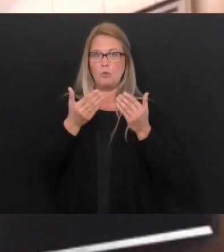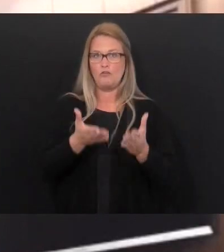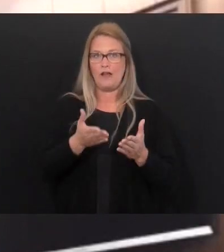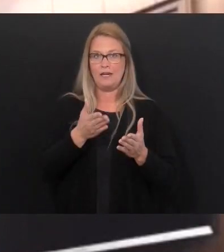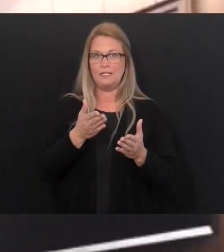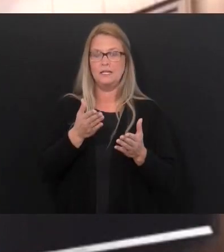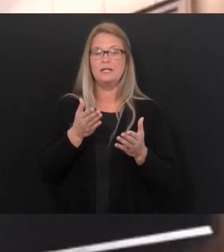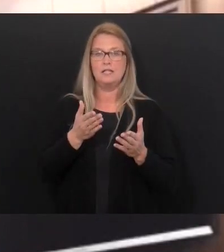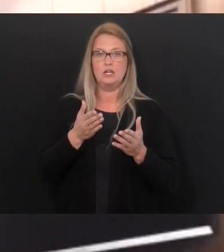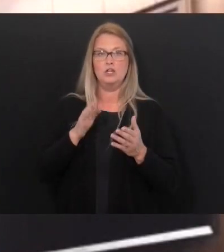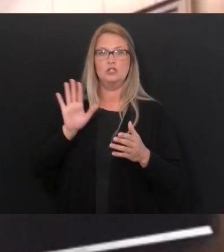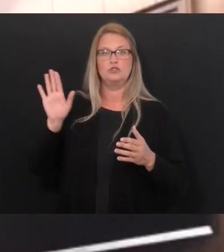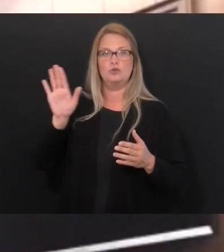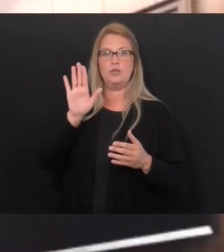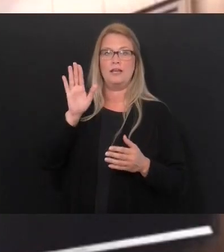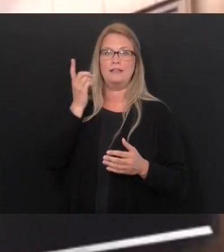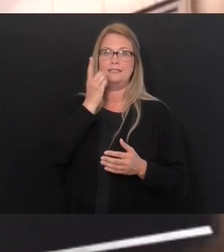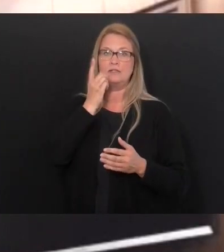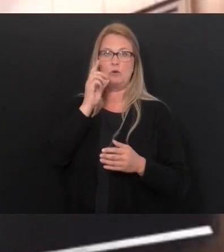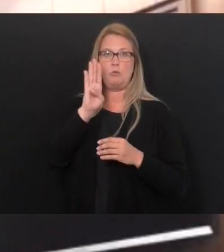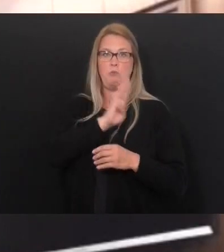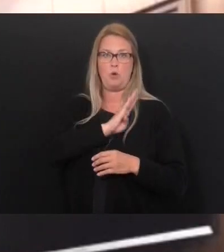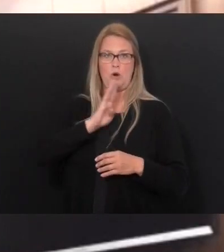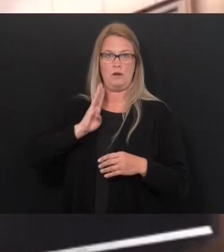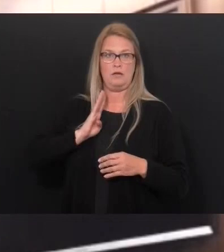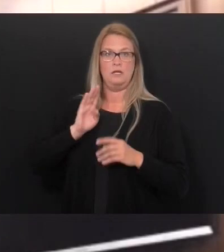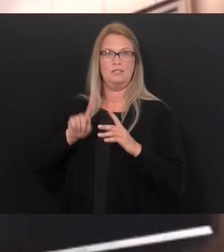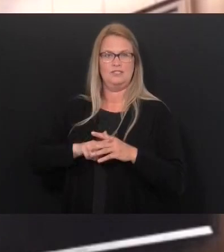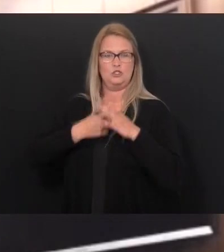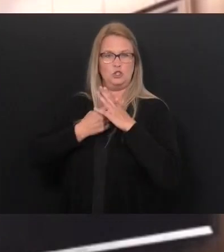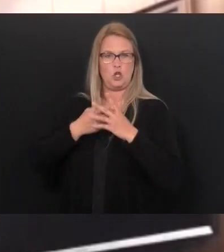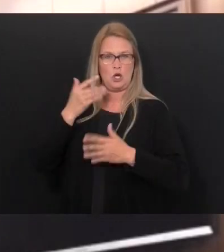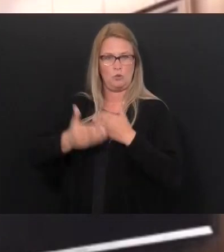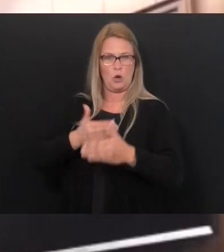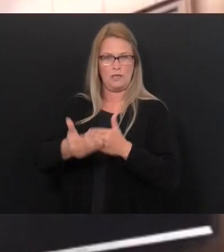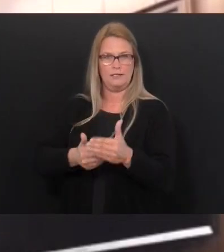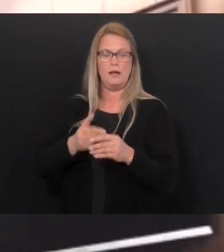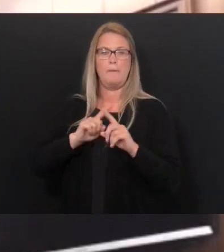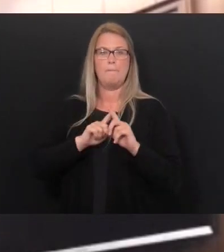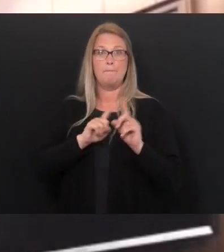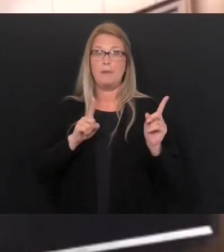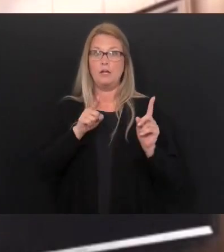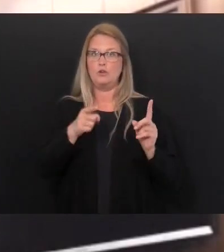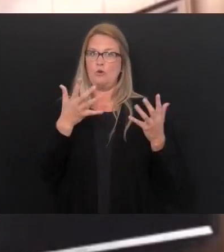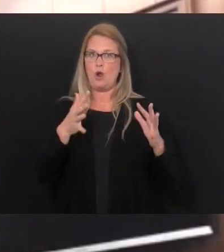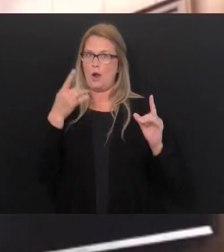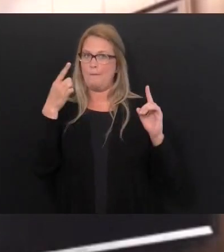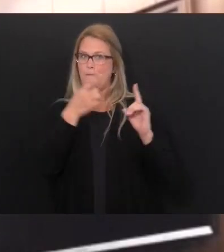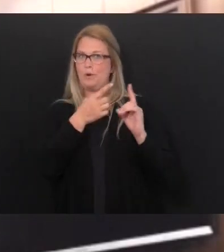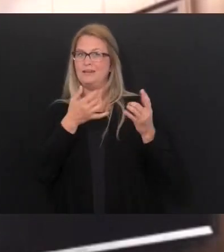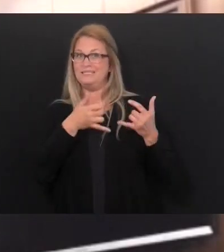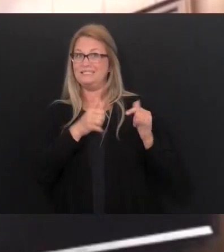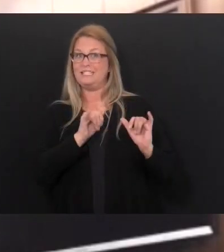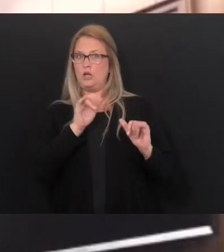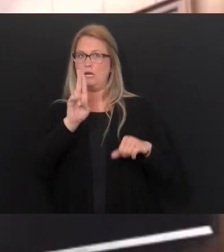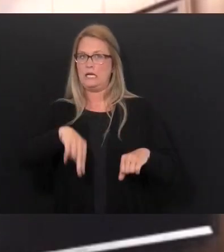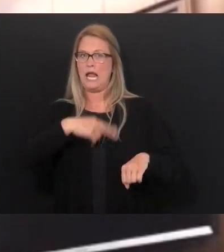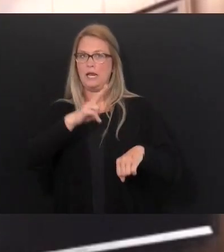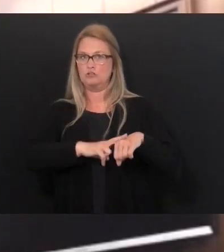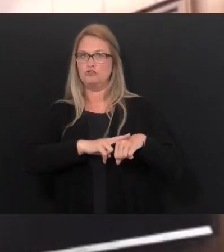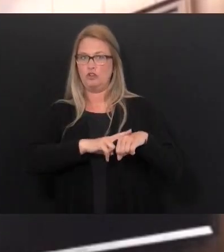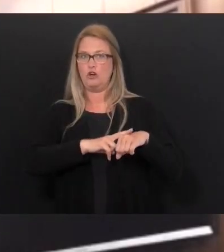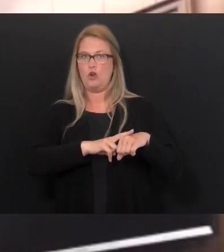board to provide as an initial start. But as you pointed out, Brad, there is still a national issue